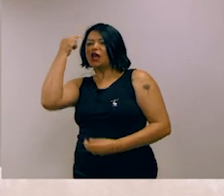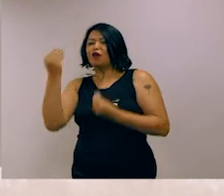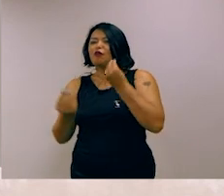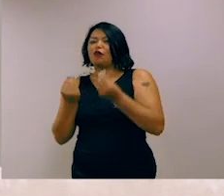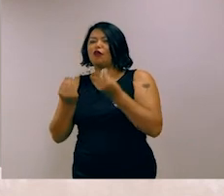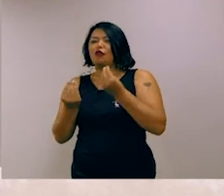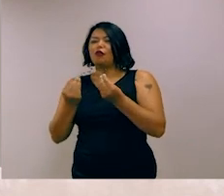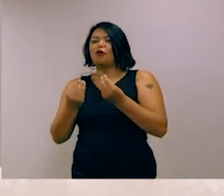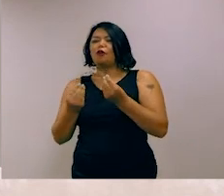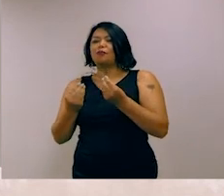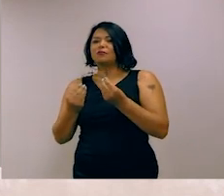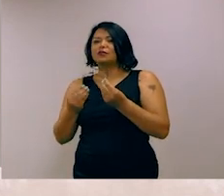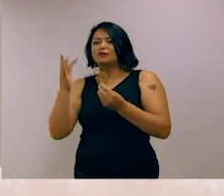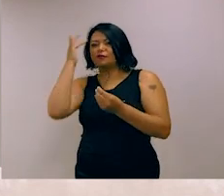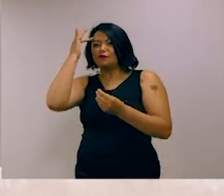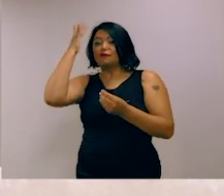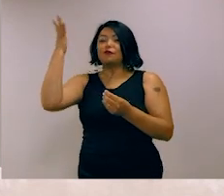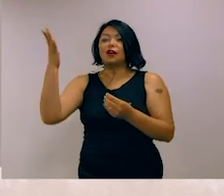of education, right?